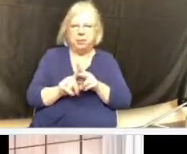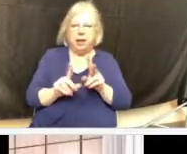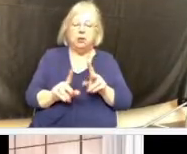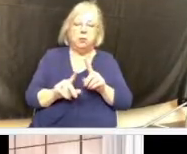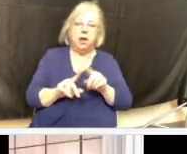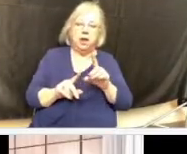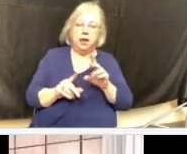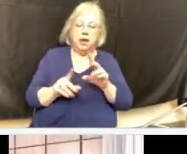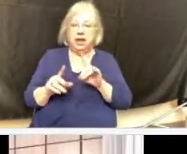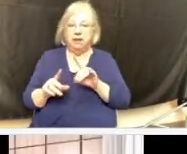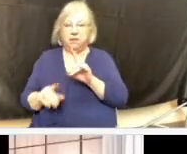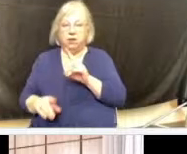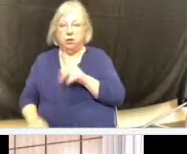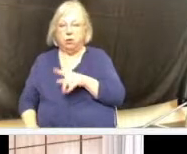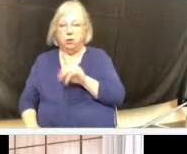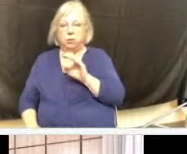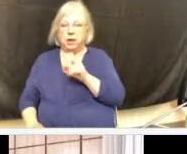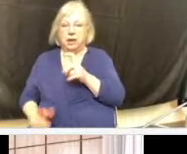use, I would say yes.